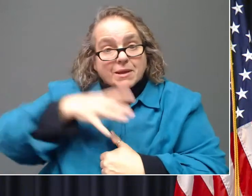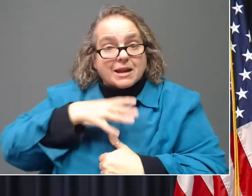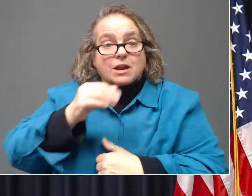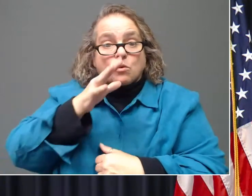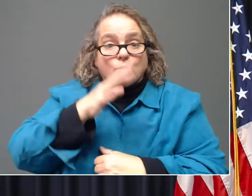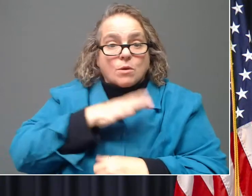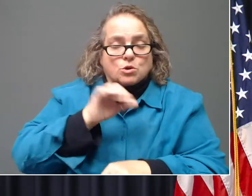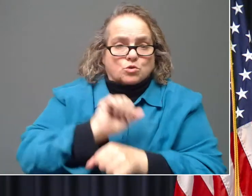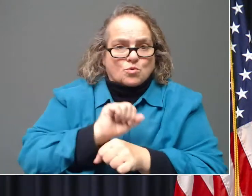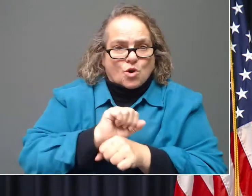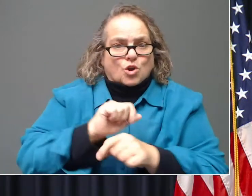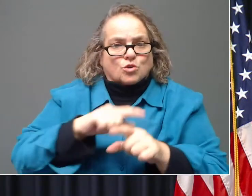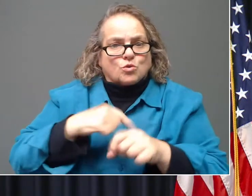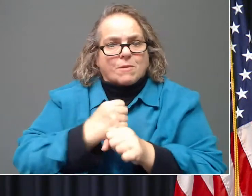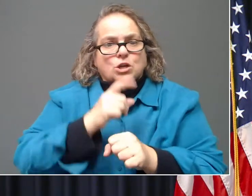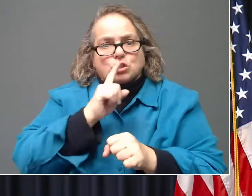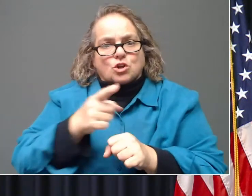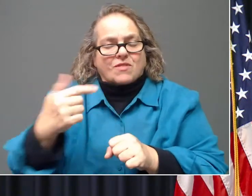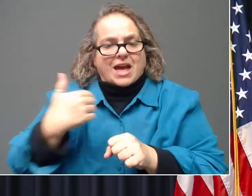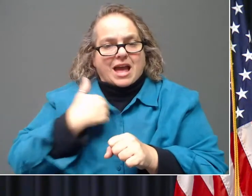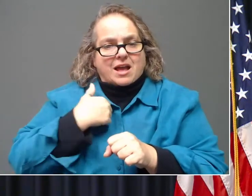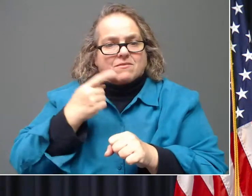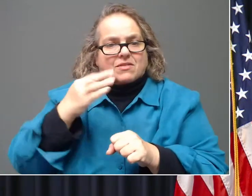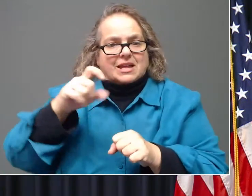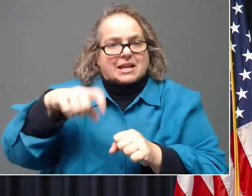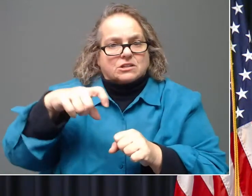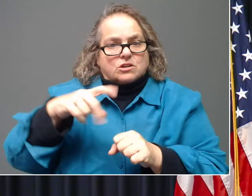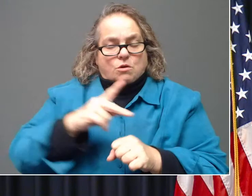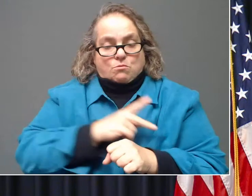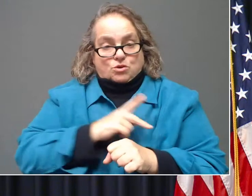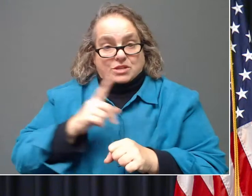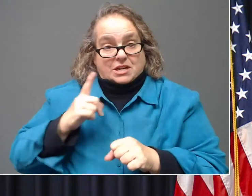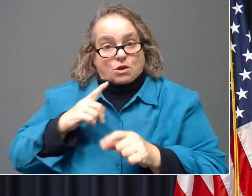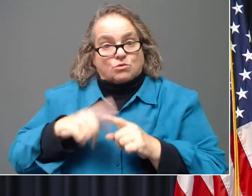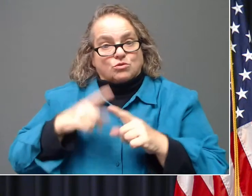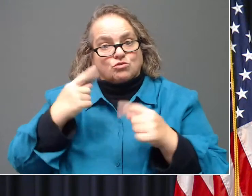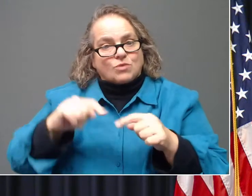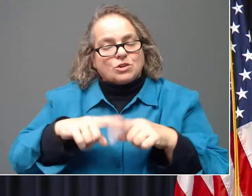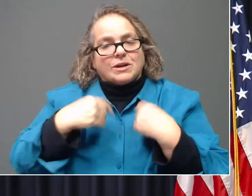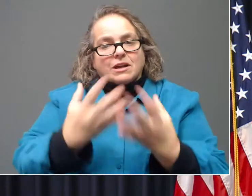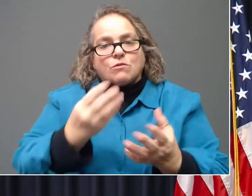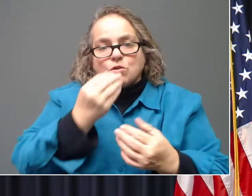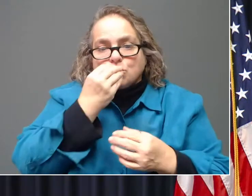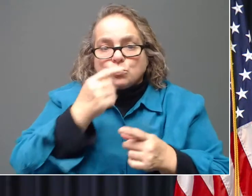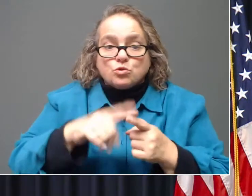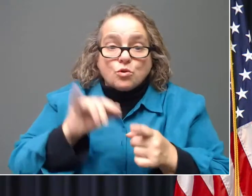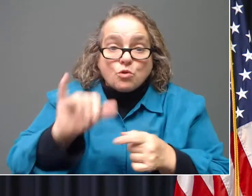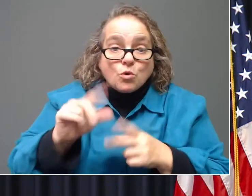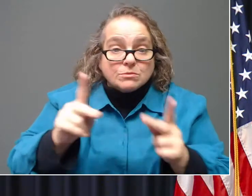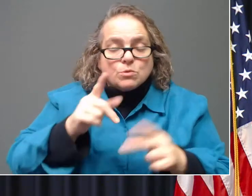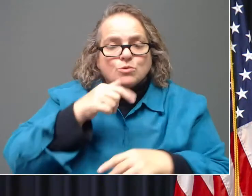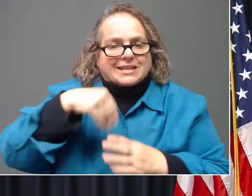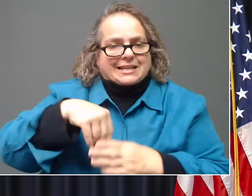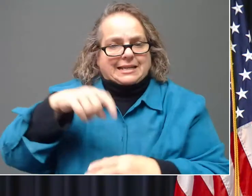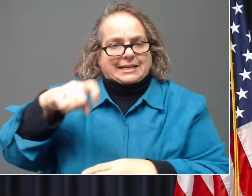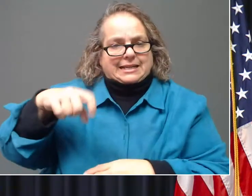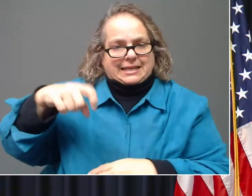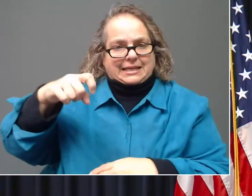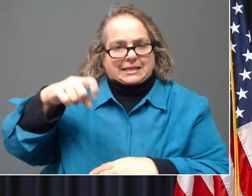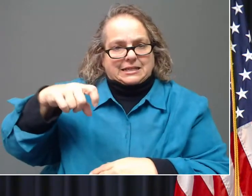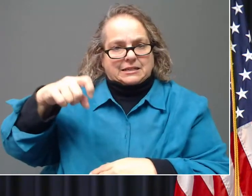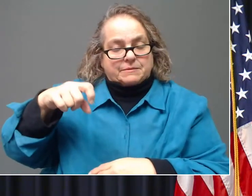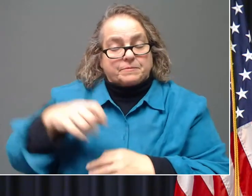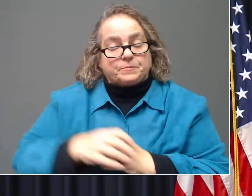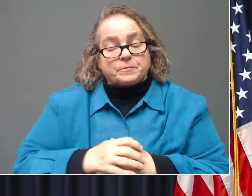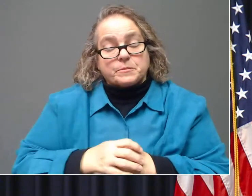ensure they have the necessary personnel to get food to those that are in need. Their efforts